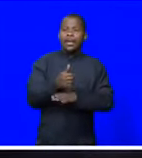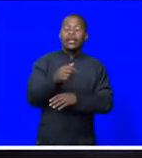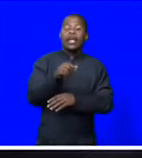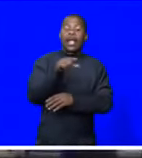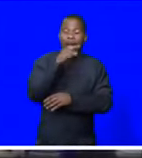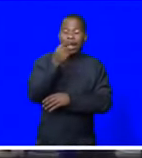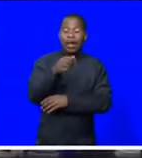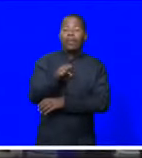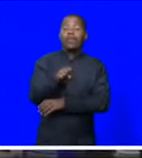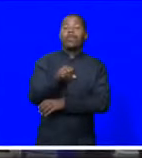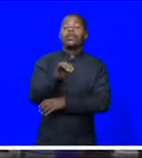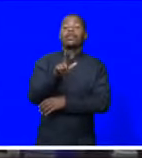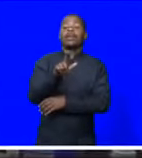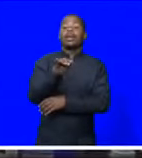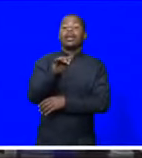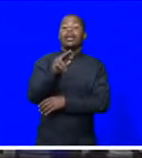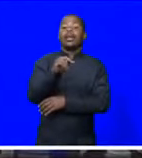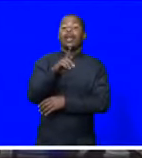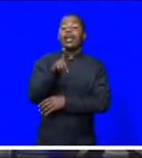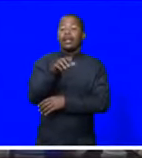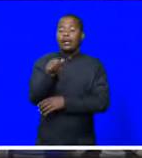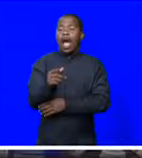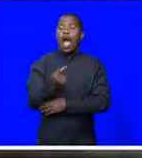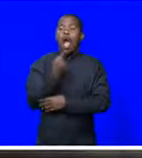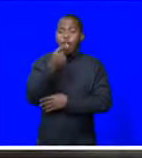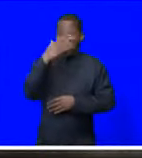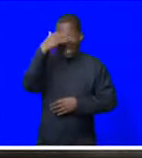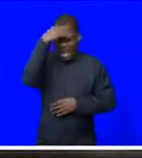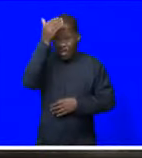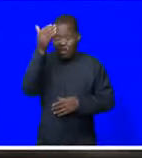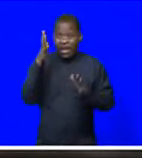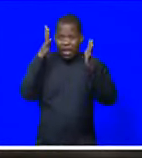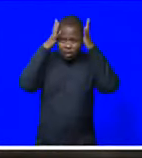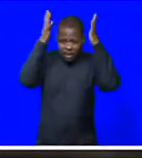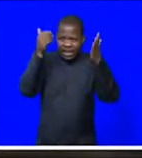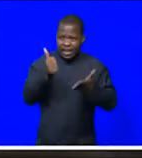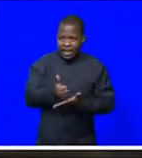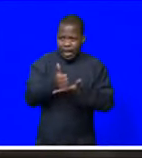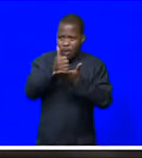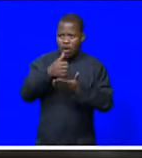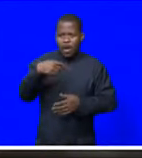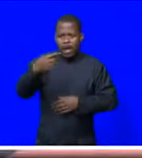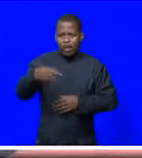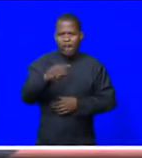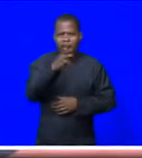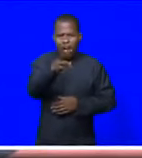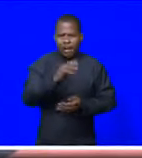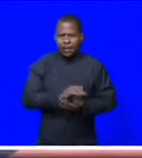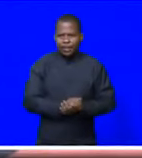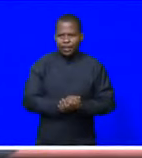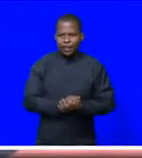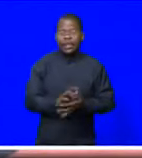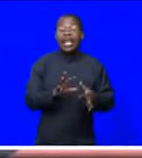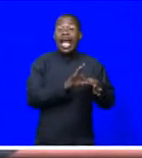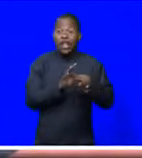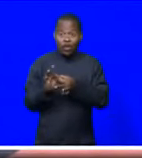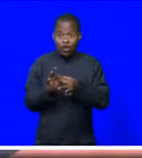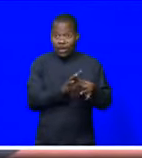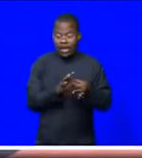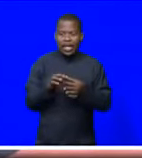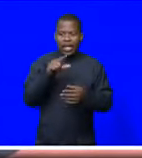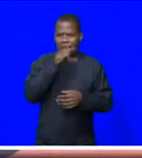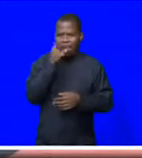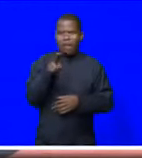Slinza said they would continue to support the government of Eswatini. Singumhlaba uhlangene